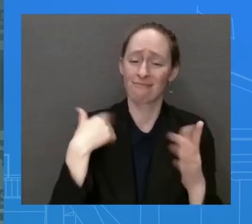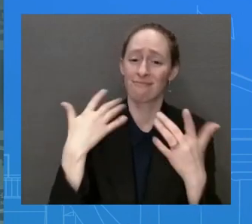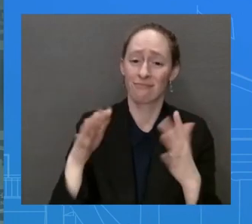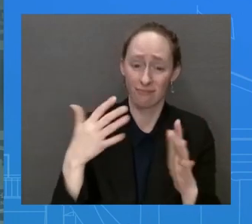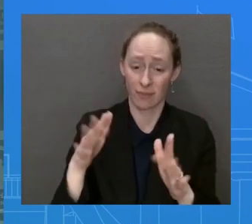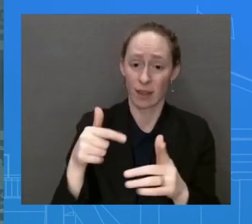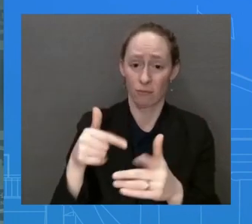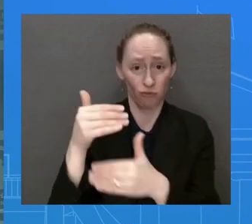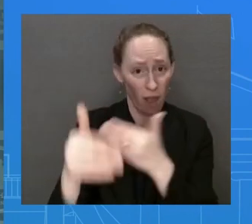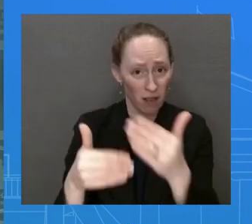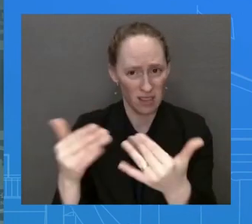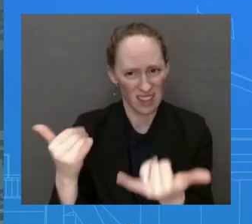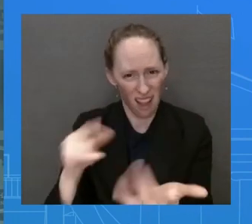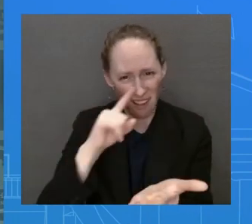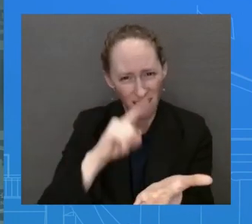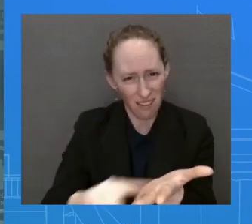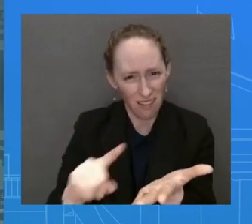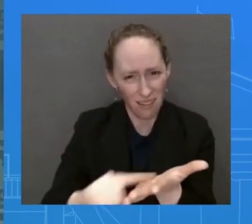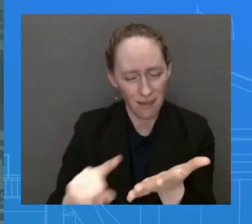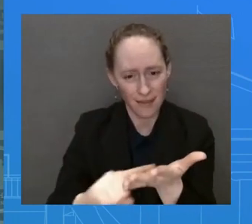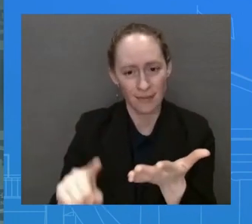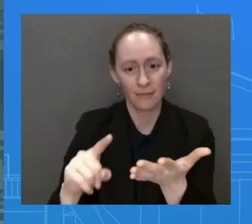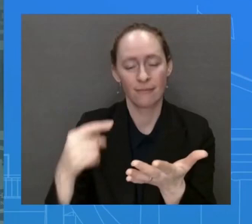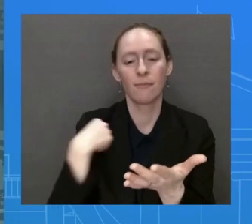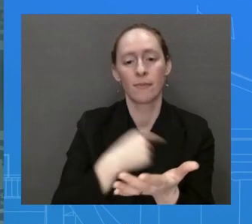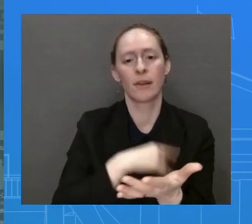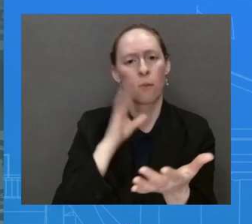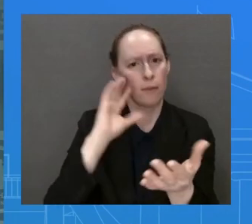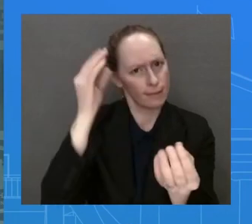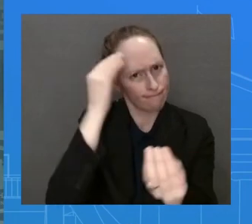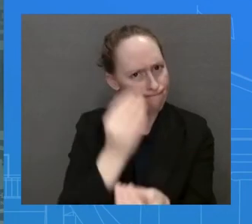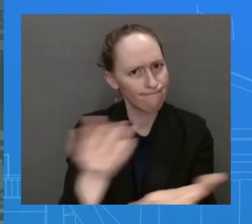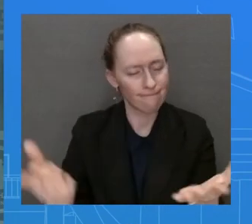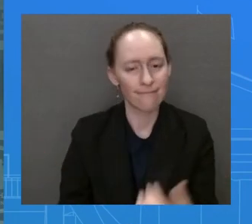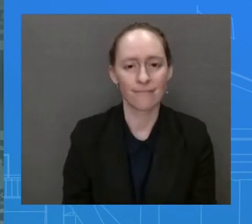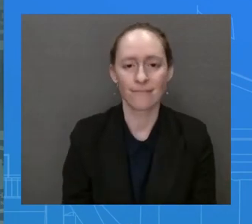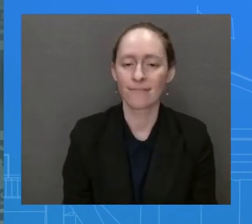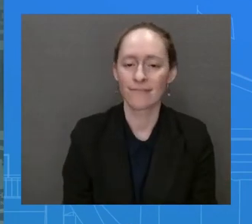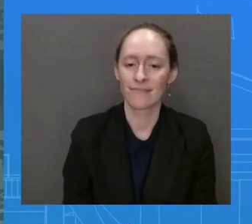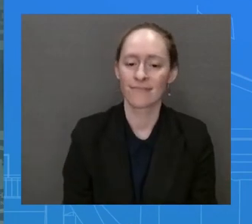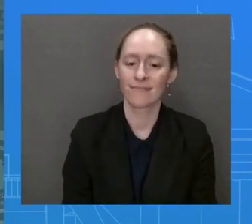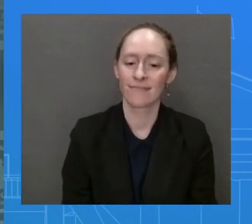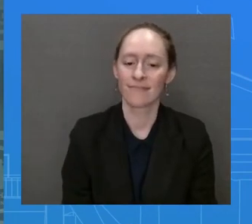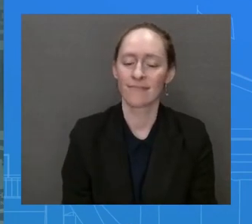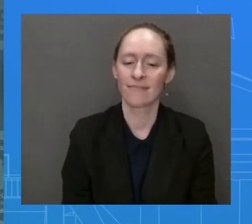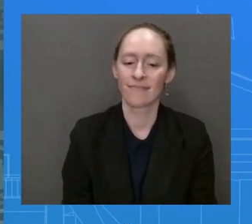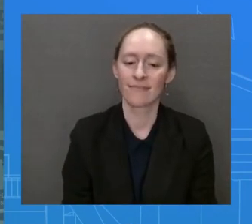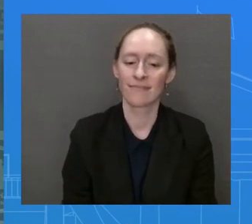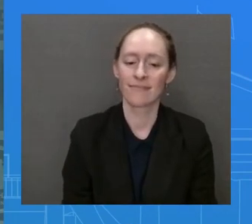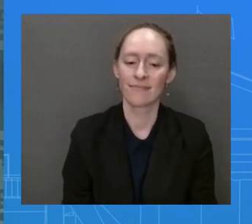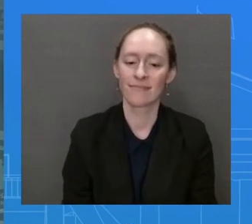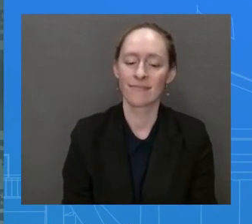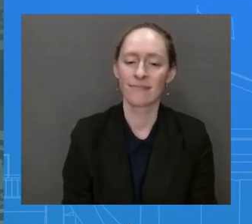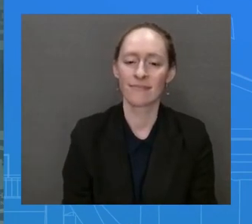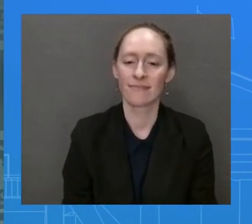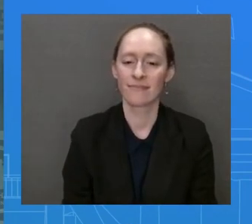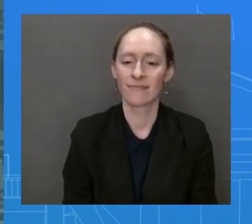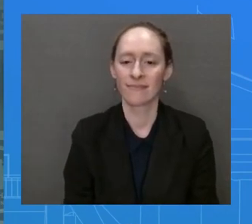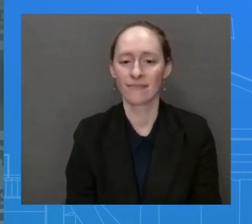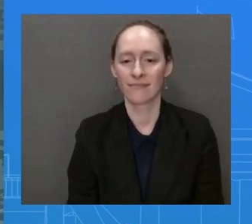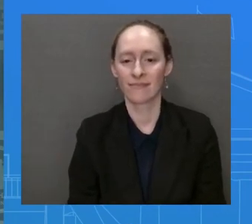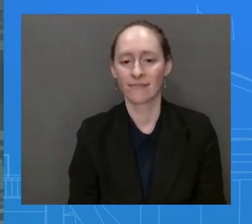is appropriate. And we have shared, again, I've been here almost every day, not every day, but from Wednesday, yesterday, and